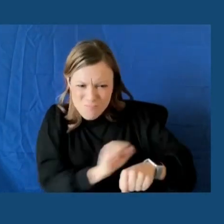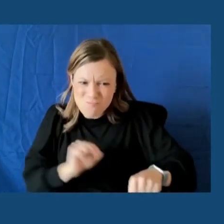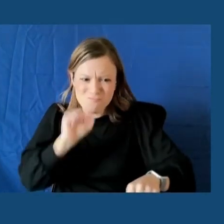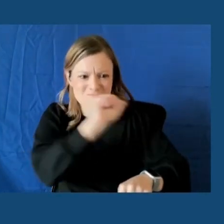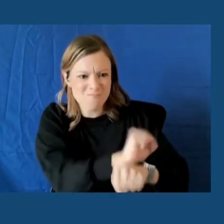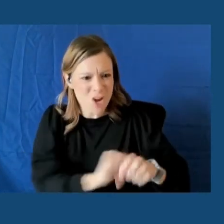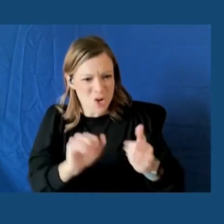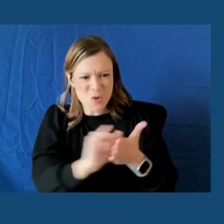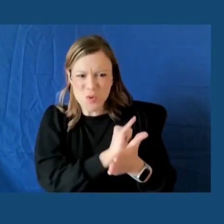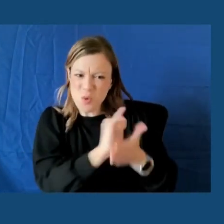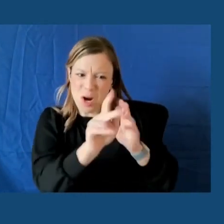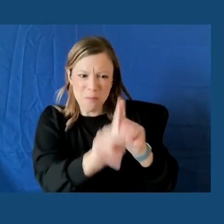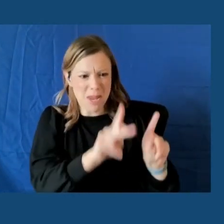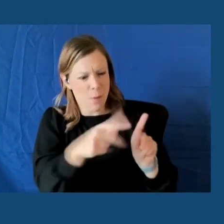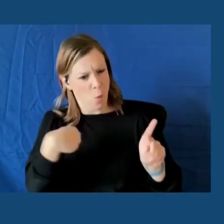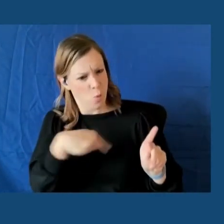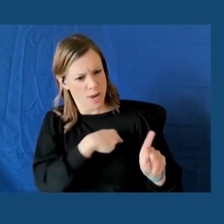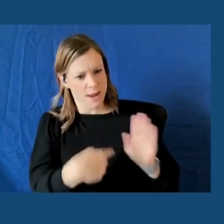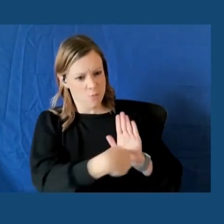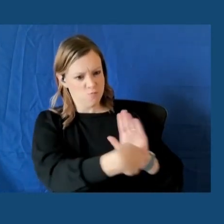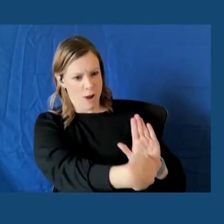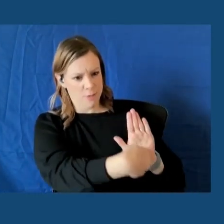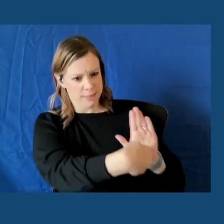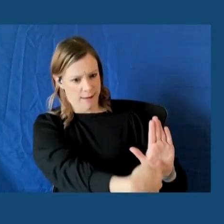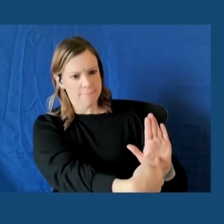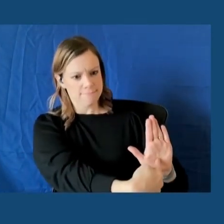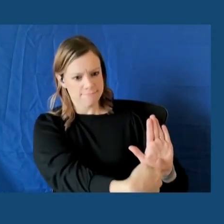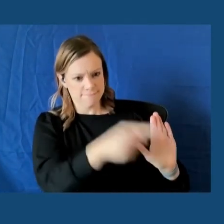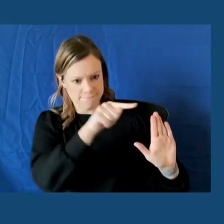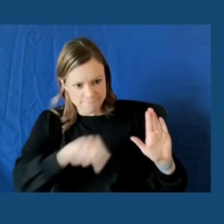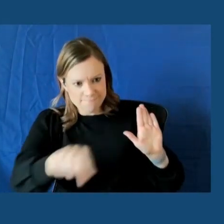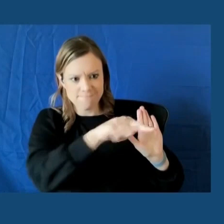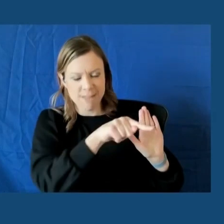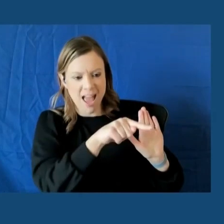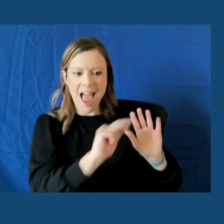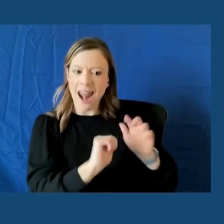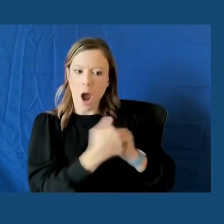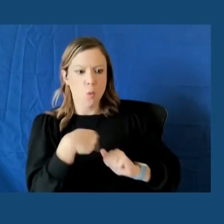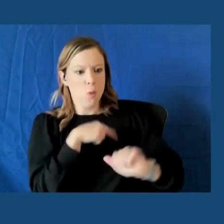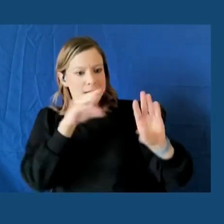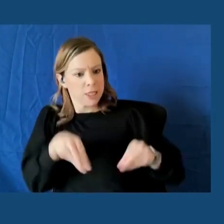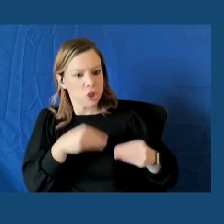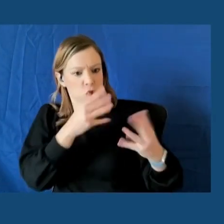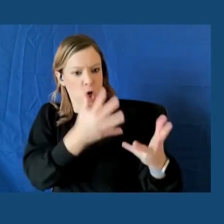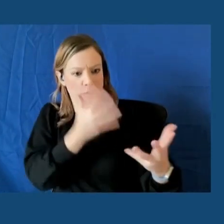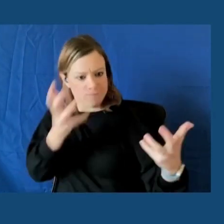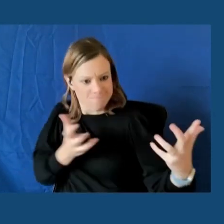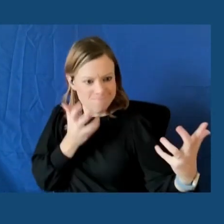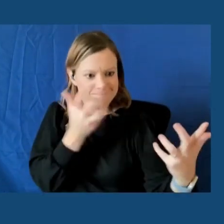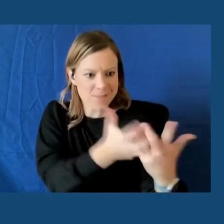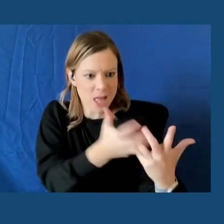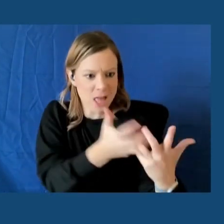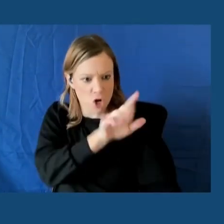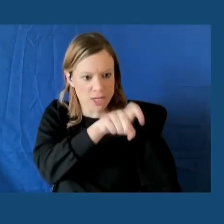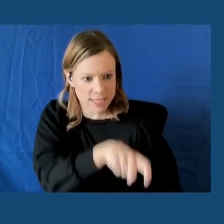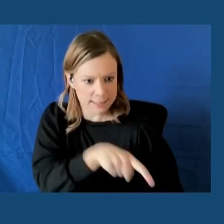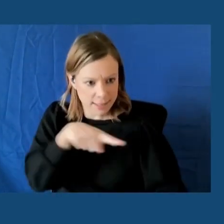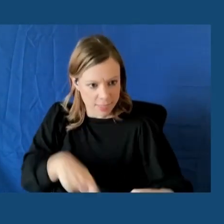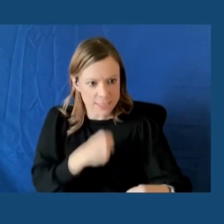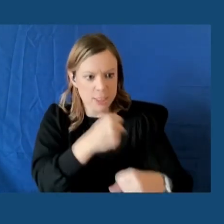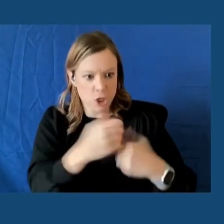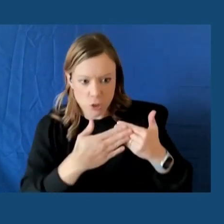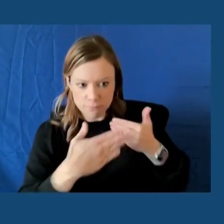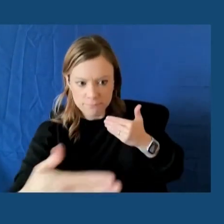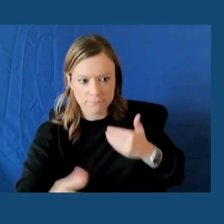to represent and what we can deliver for them in the year ahead. Now, I've listened